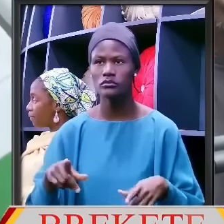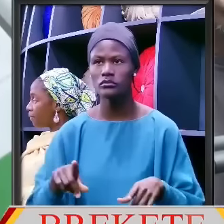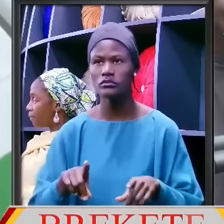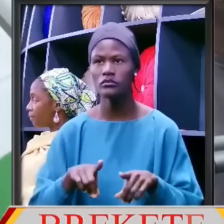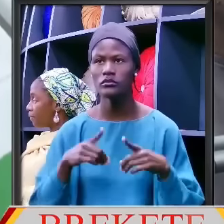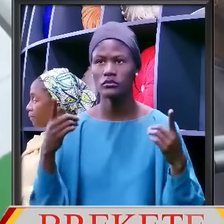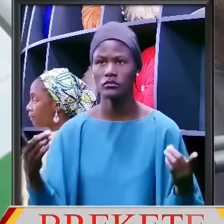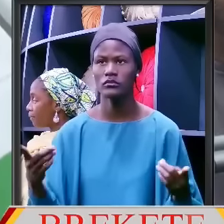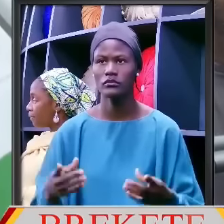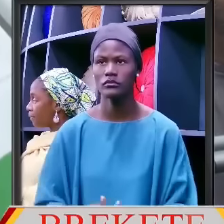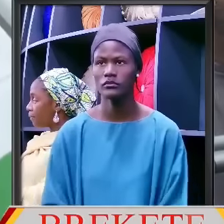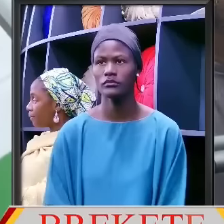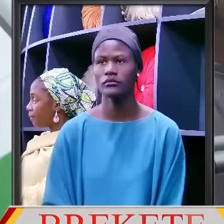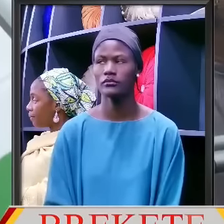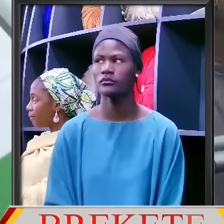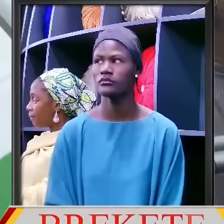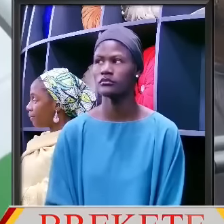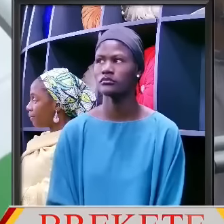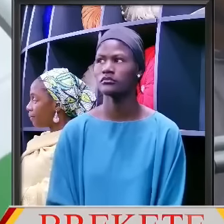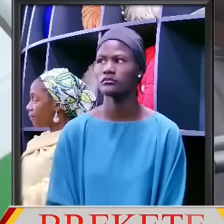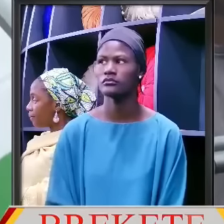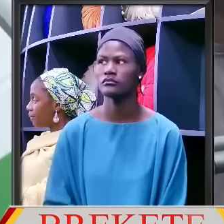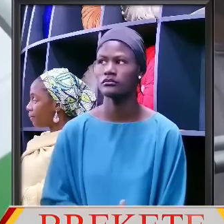Instead of Ezubo now, Aruru?